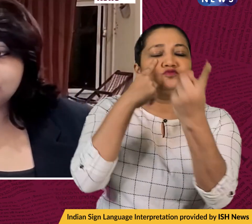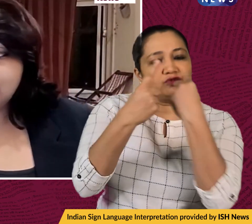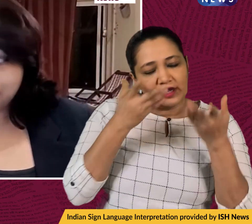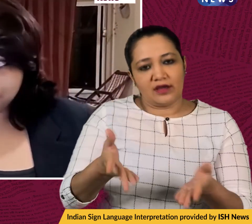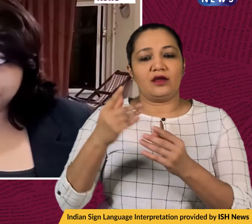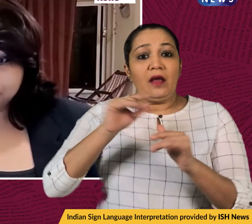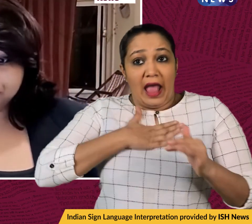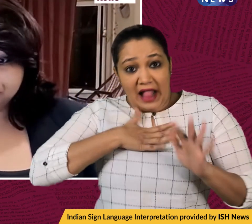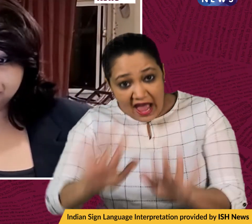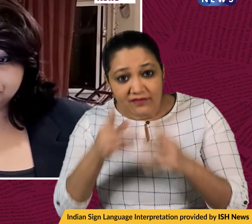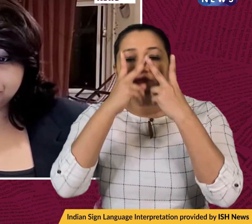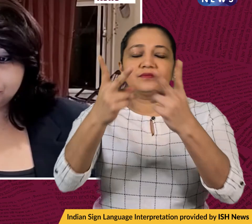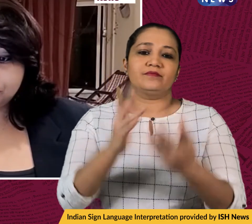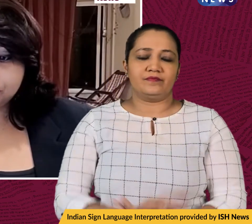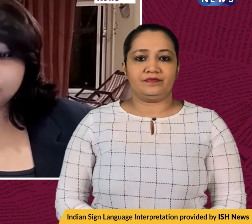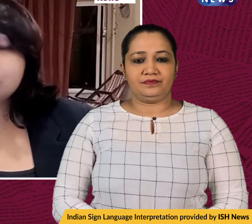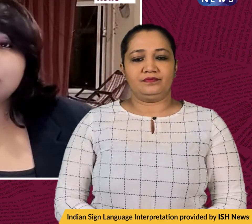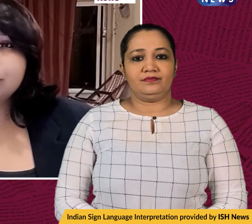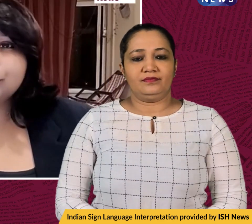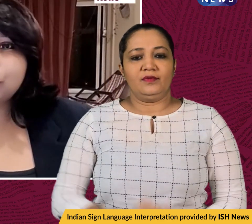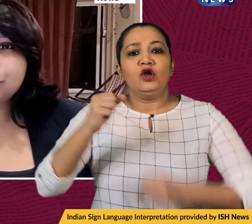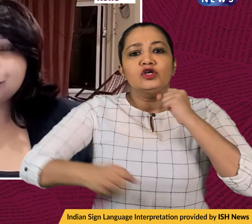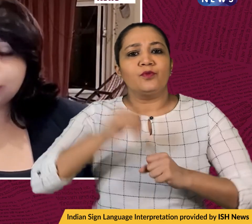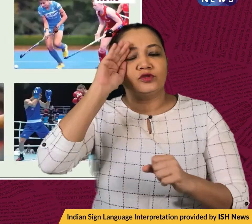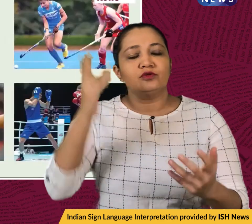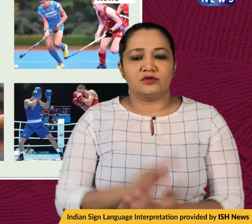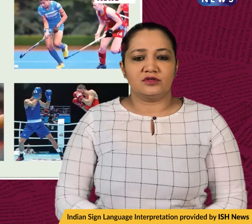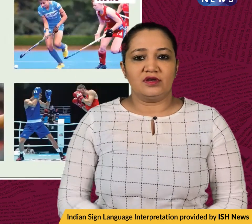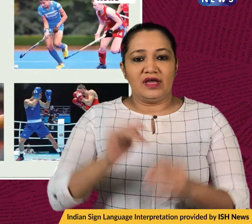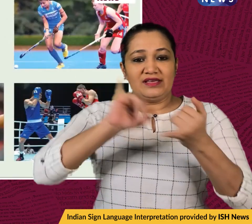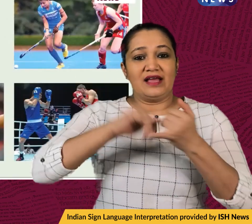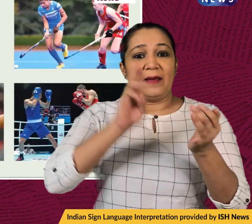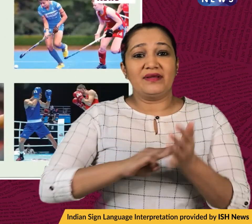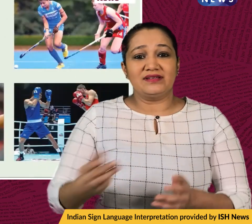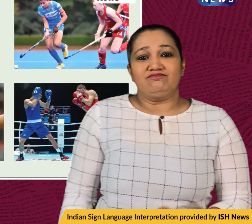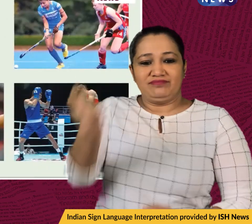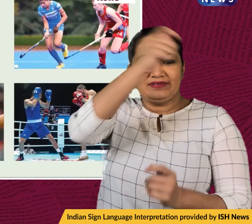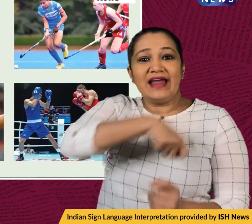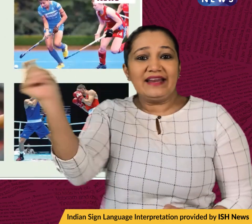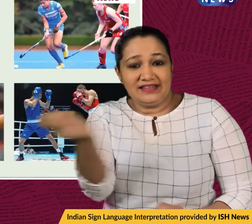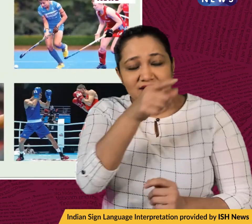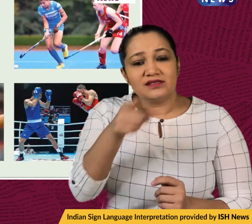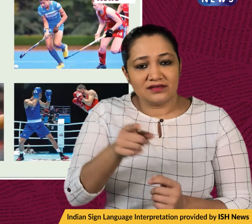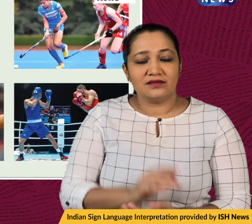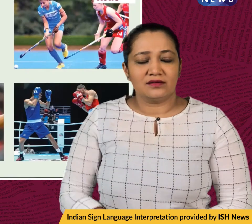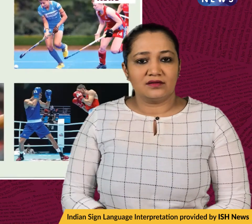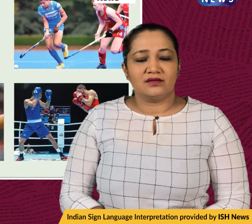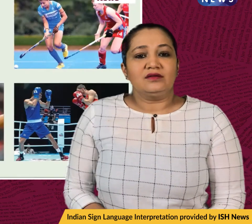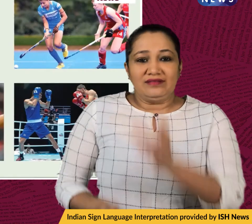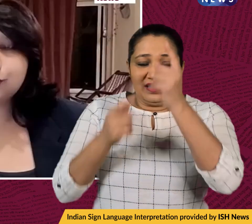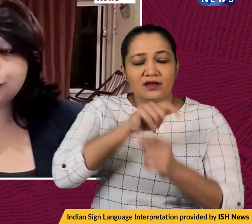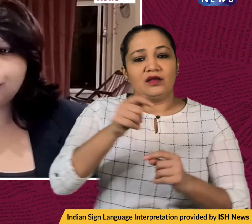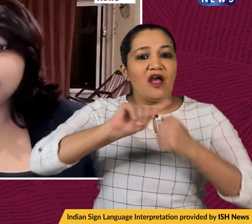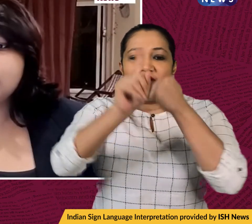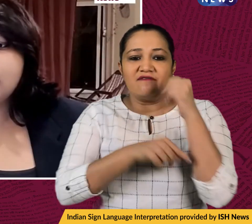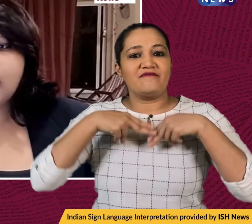be habitable. On to sports news right now. Sania Mirza, who had said that this is going to be her final